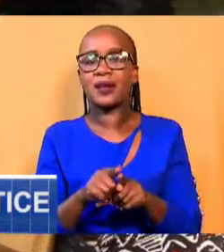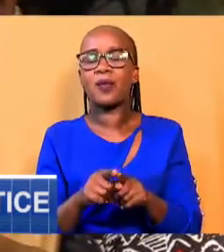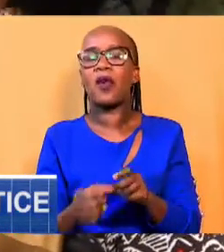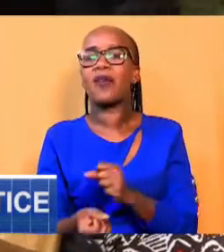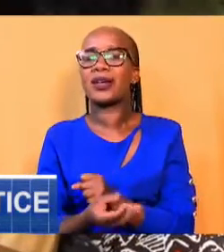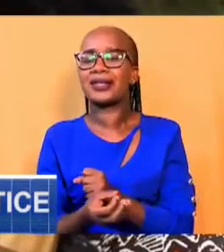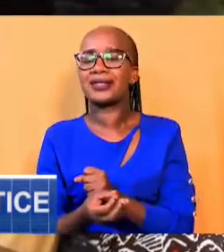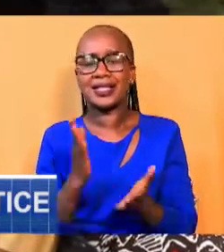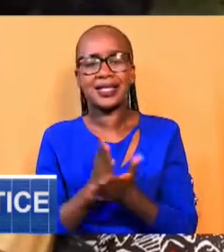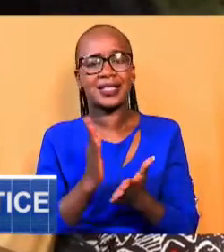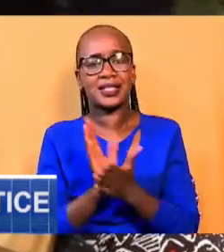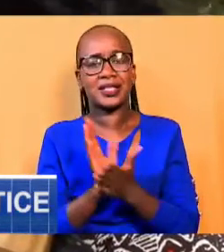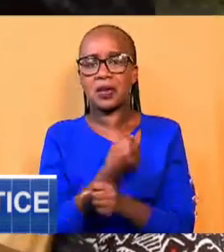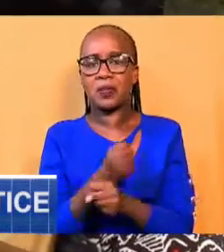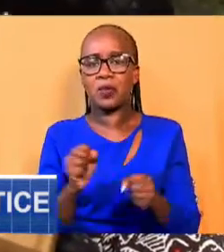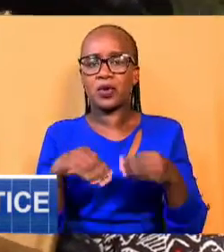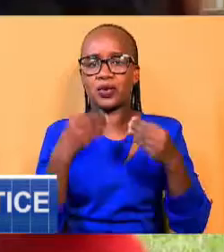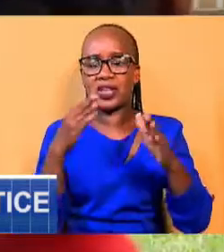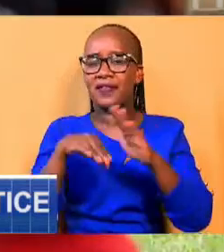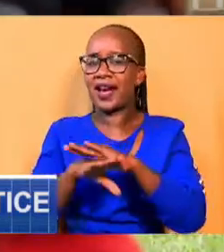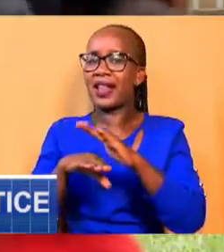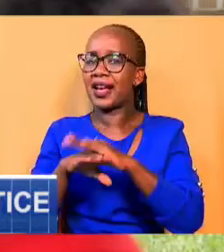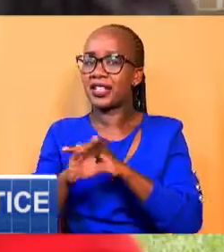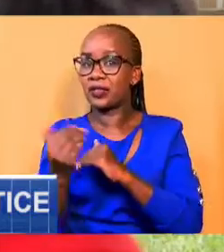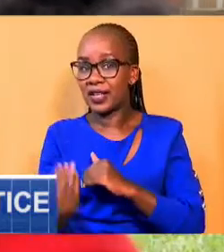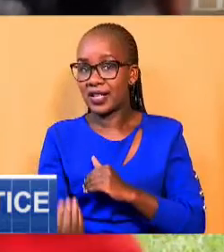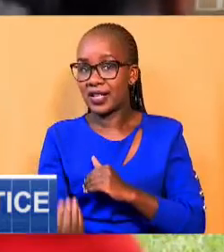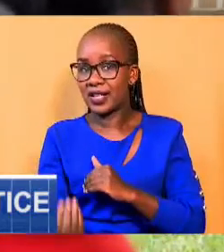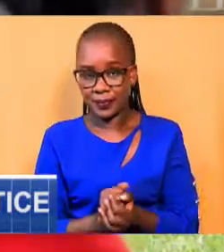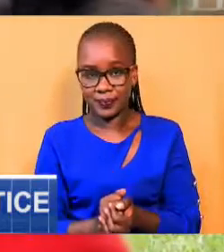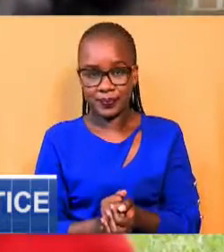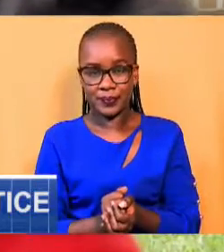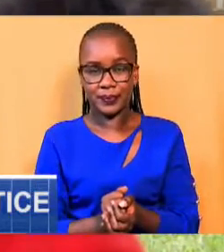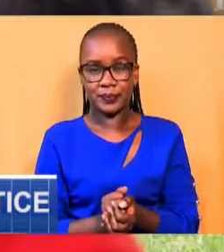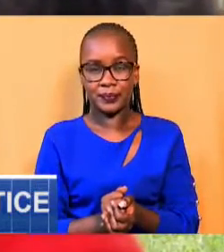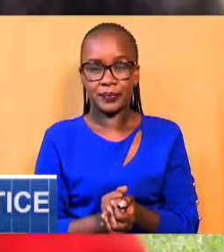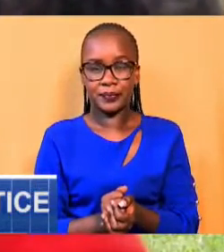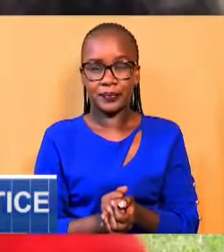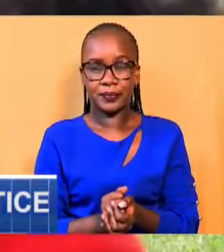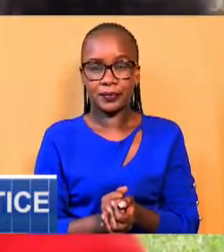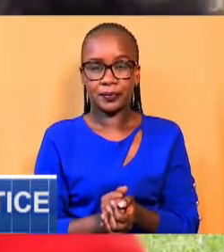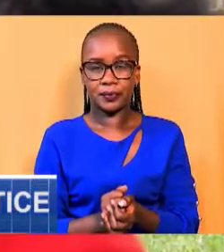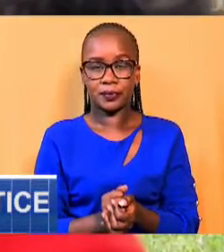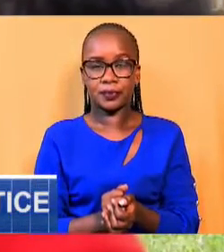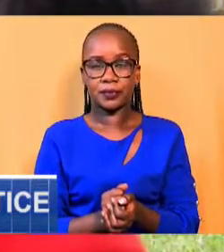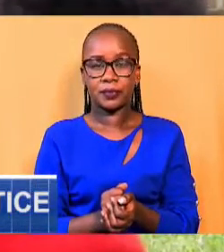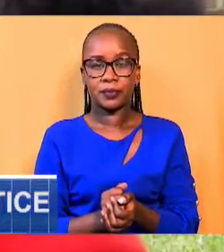Council, still she could not be given access. Kitu alikuwa amefanya.